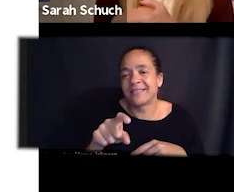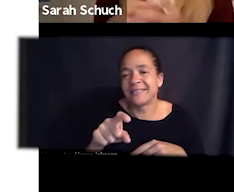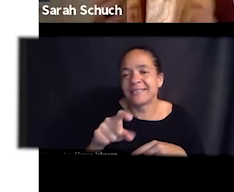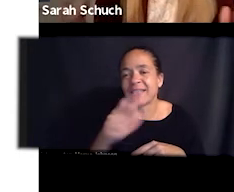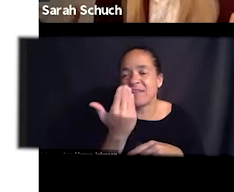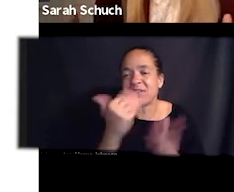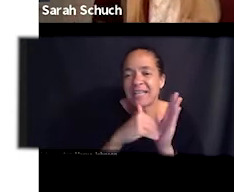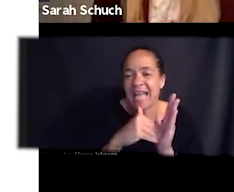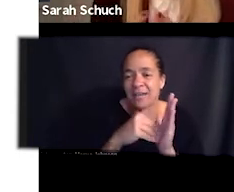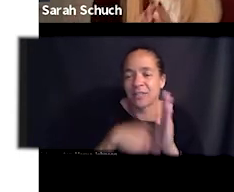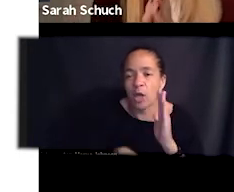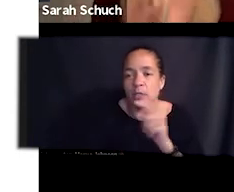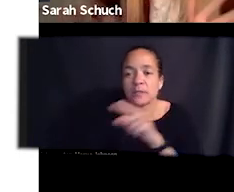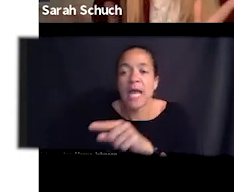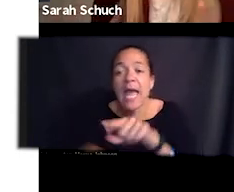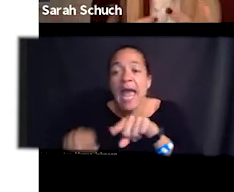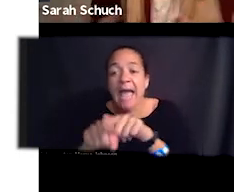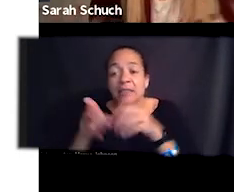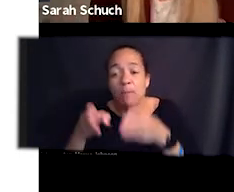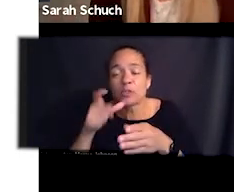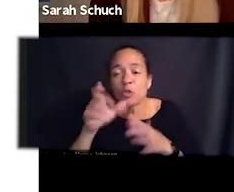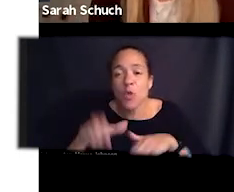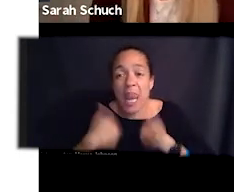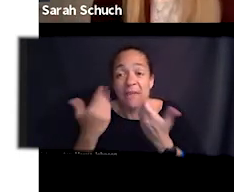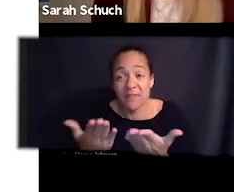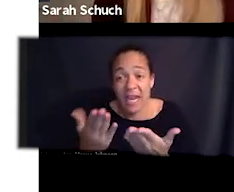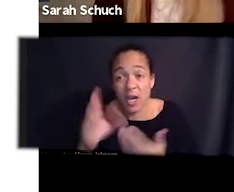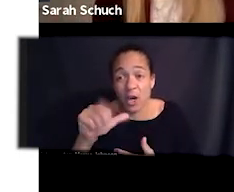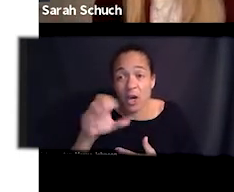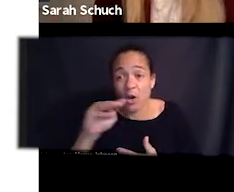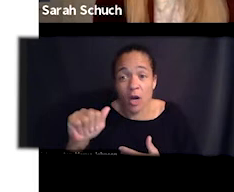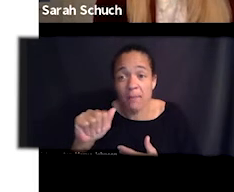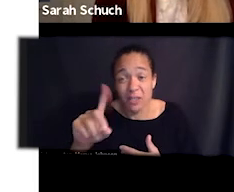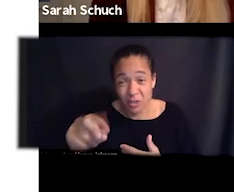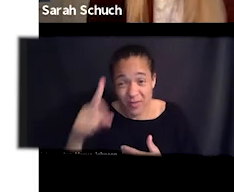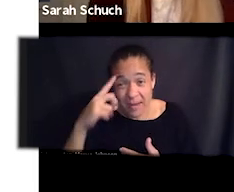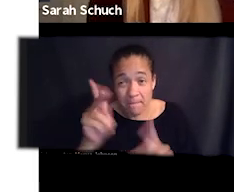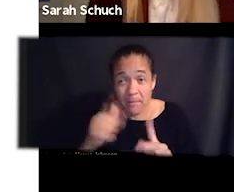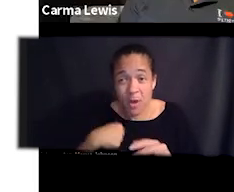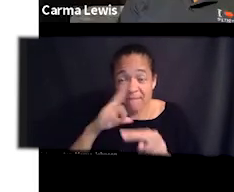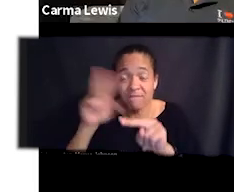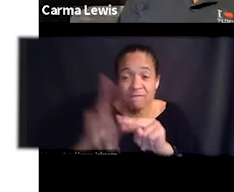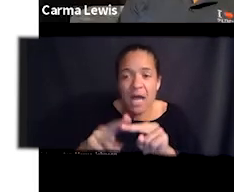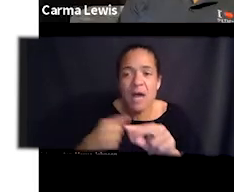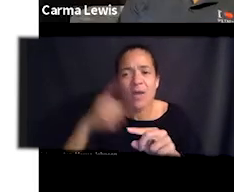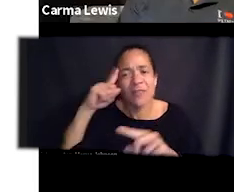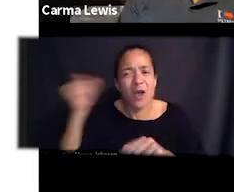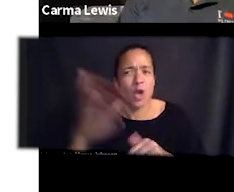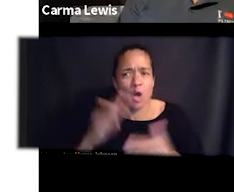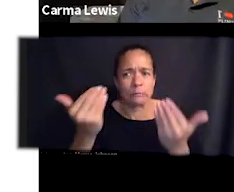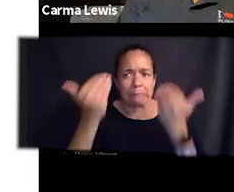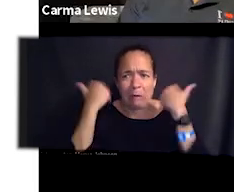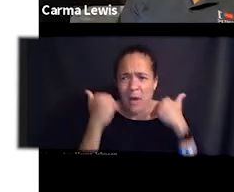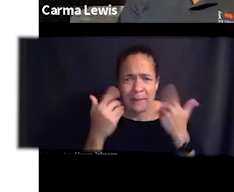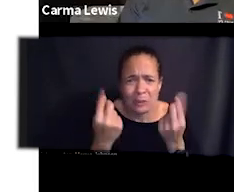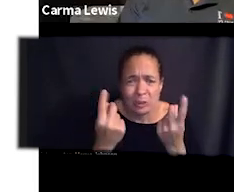think people had fun with this? Do you think it was a lot? You know, we weren't sure if it would be overwhelming or not. People were surprised.